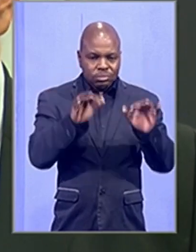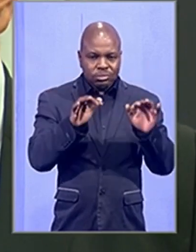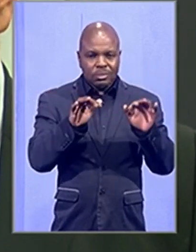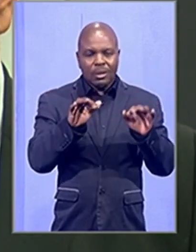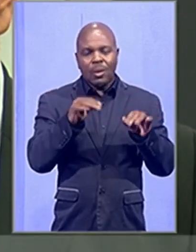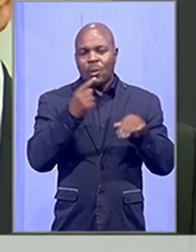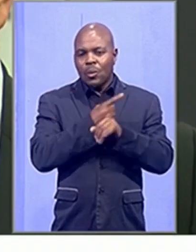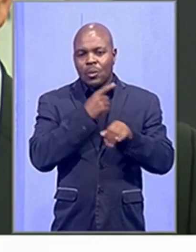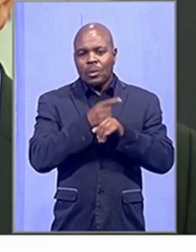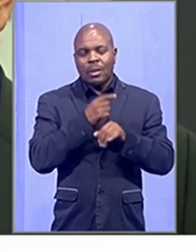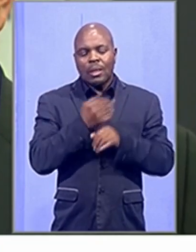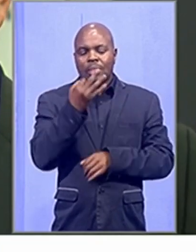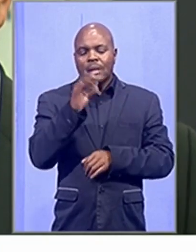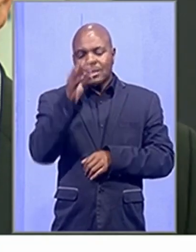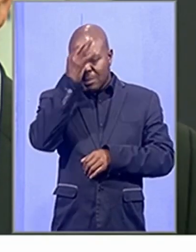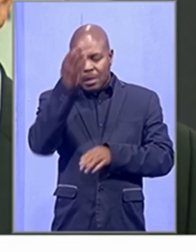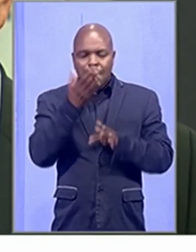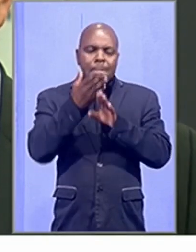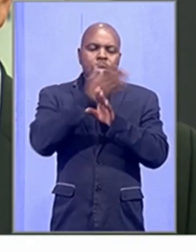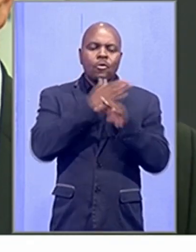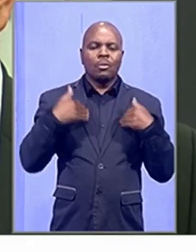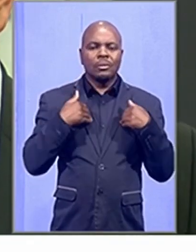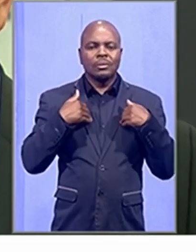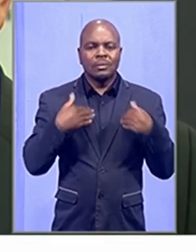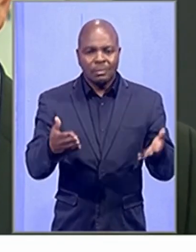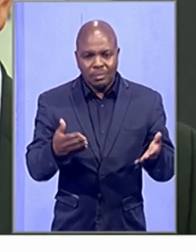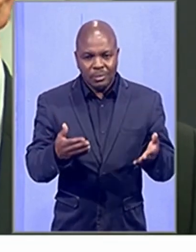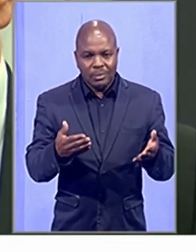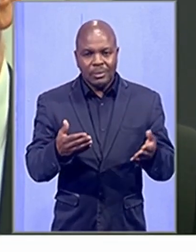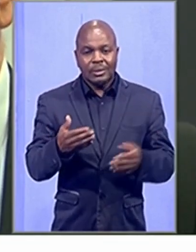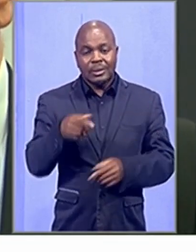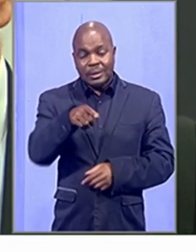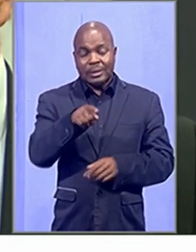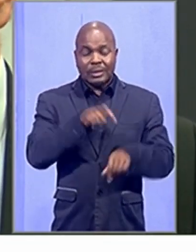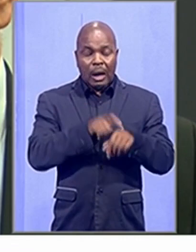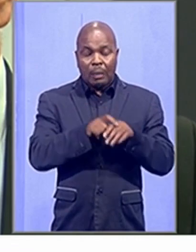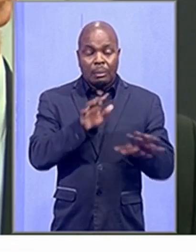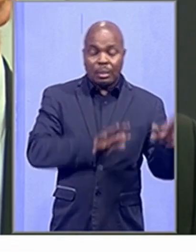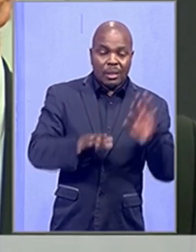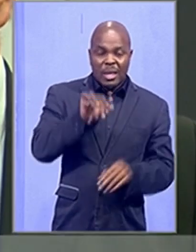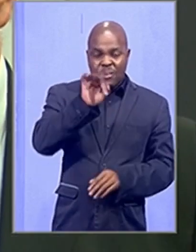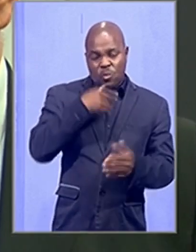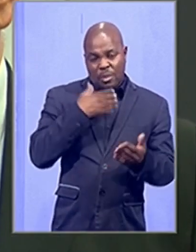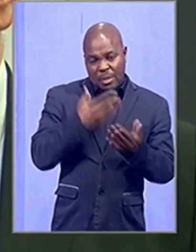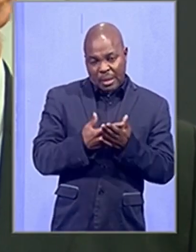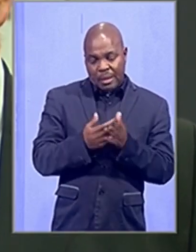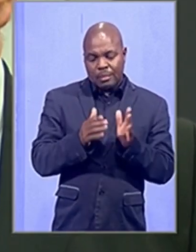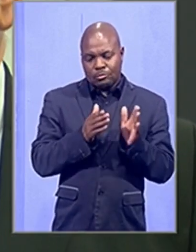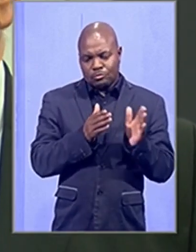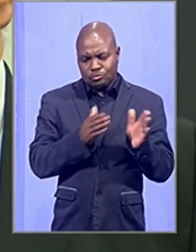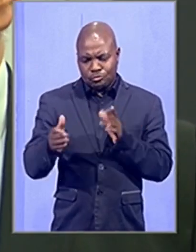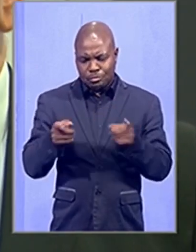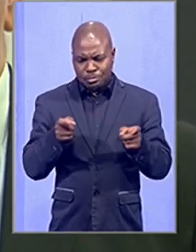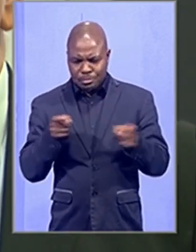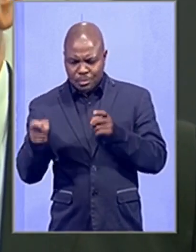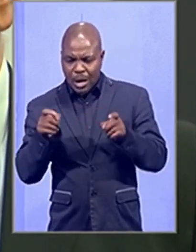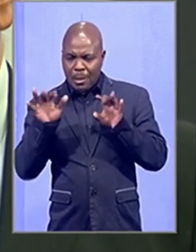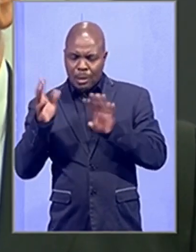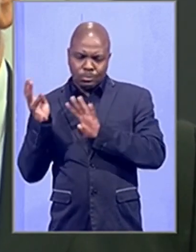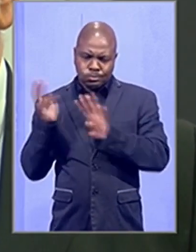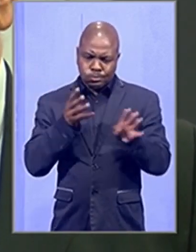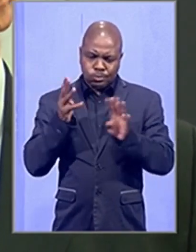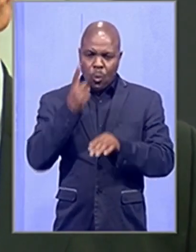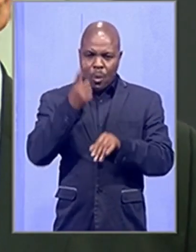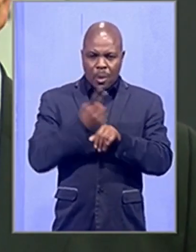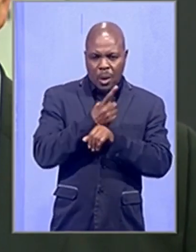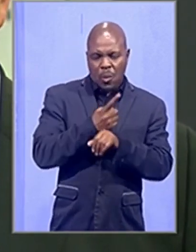30 minutes pre-kickoff, prior to kickoff, that's crunch time. If we can manage to get people arriving an